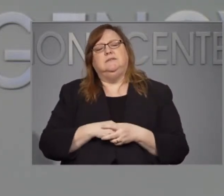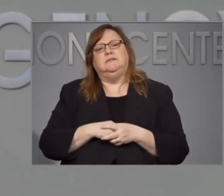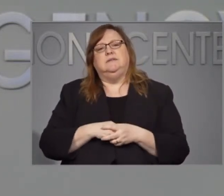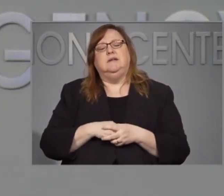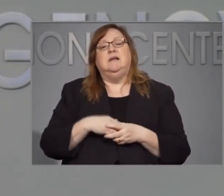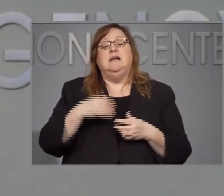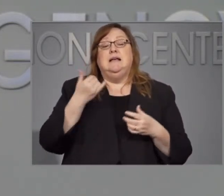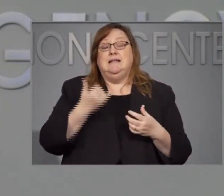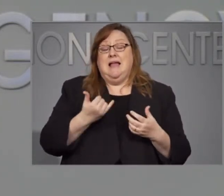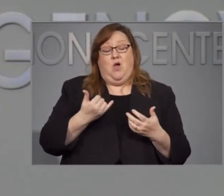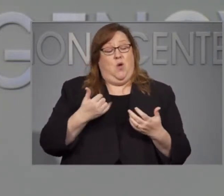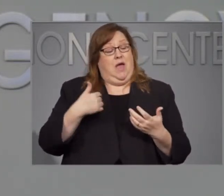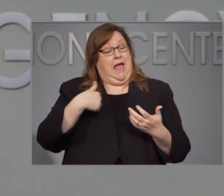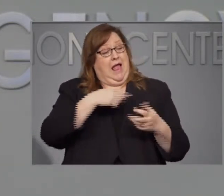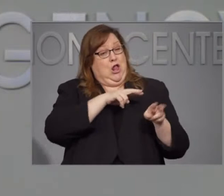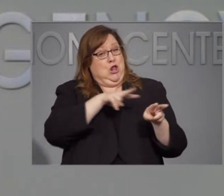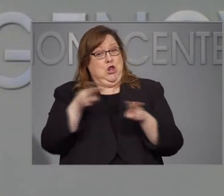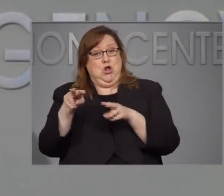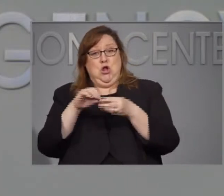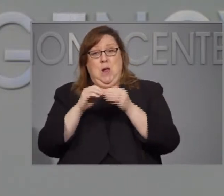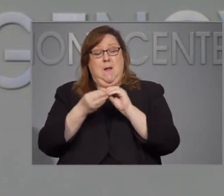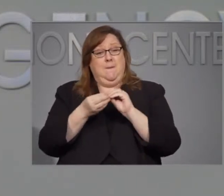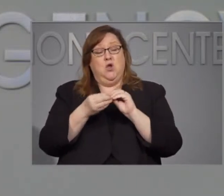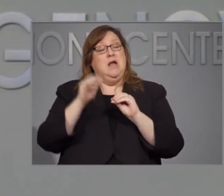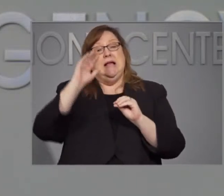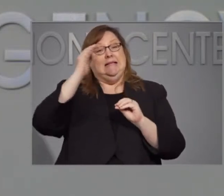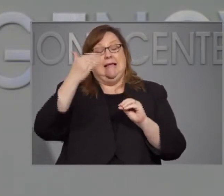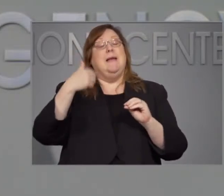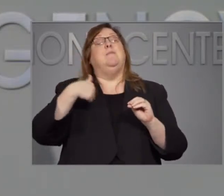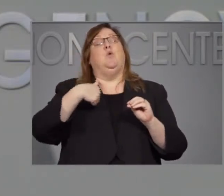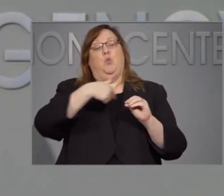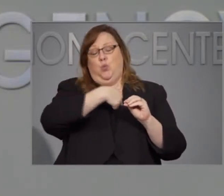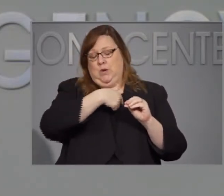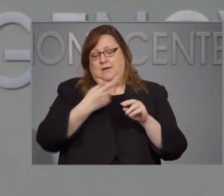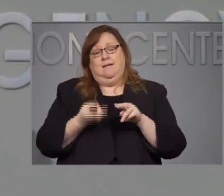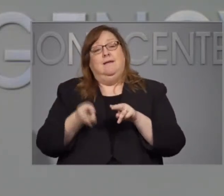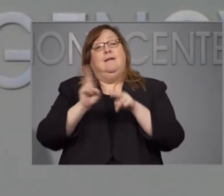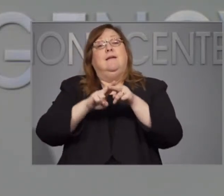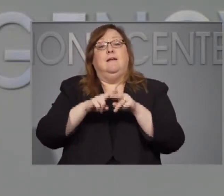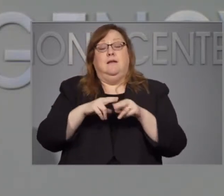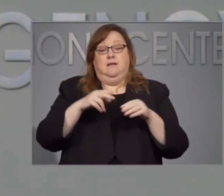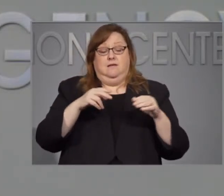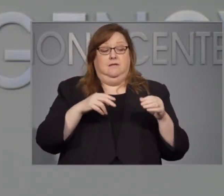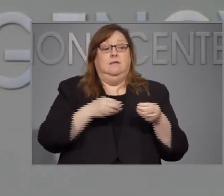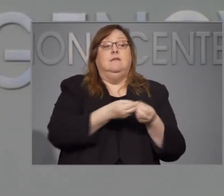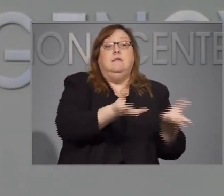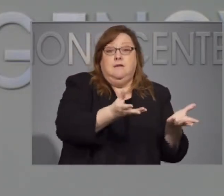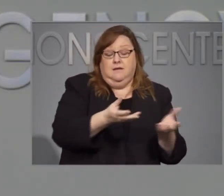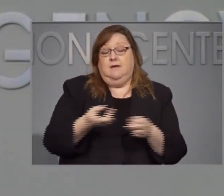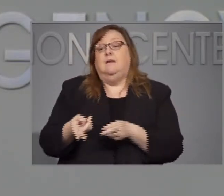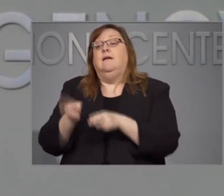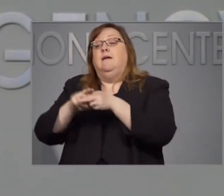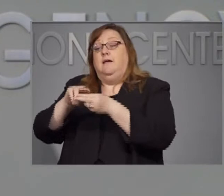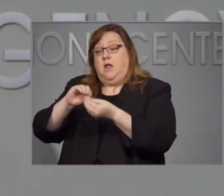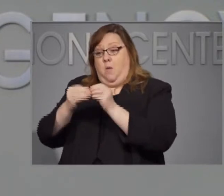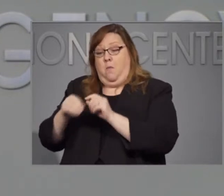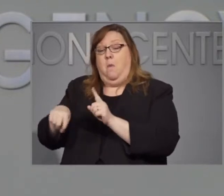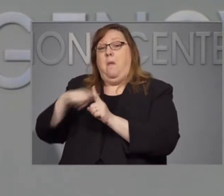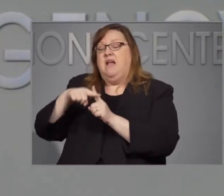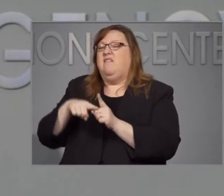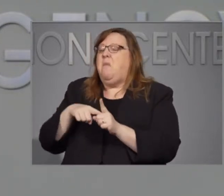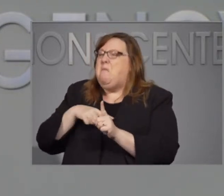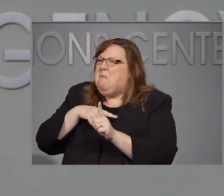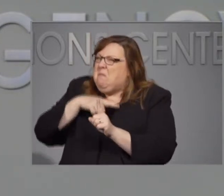makes me have the conclusion that we are not just picking up cases because we're increasing testing, but also